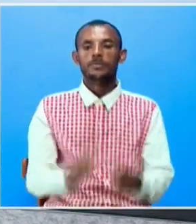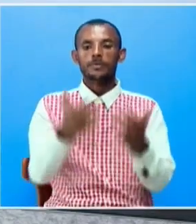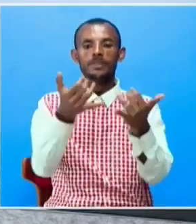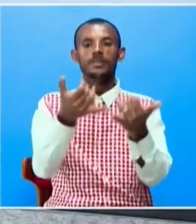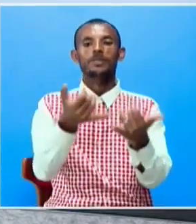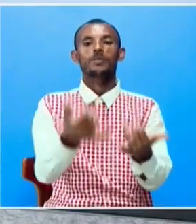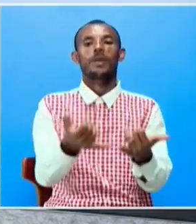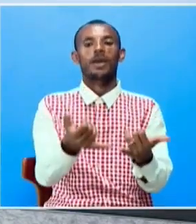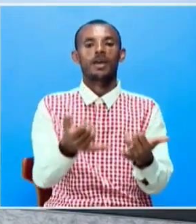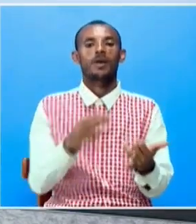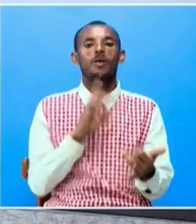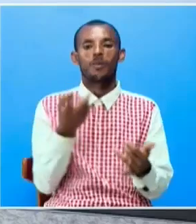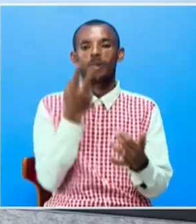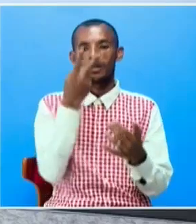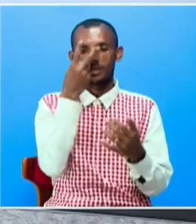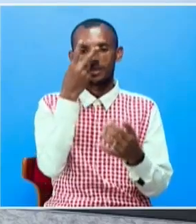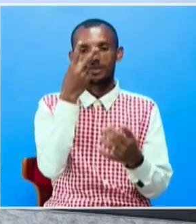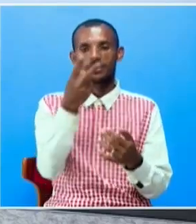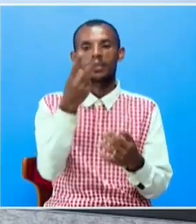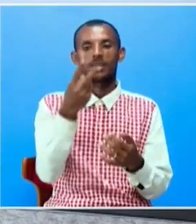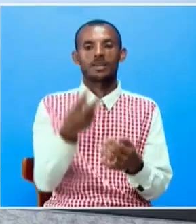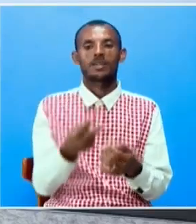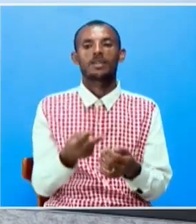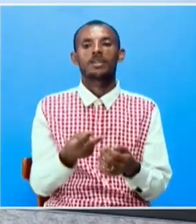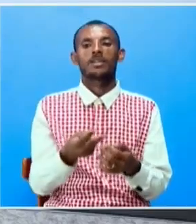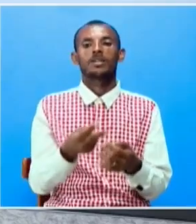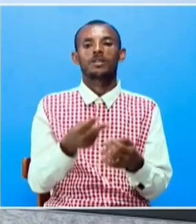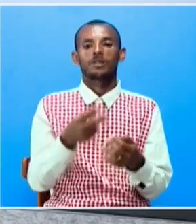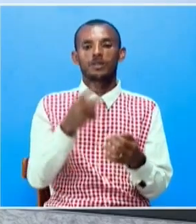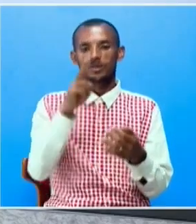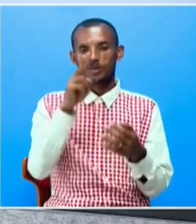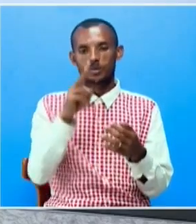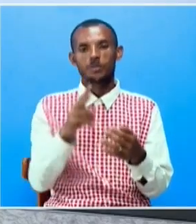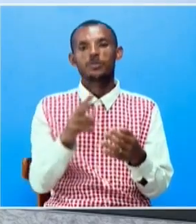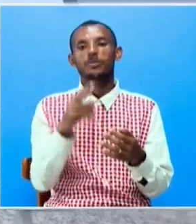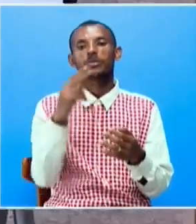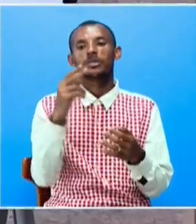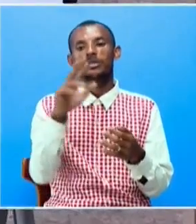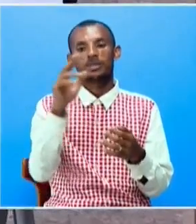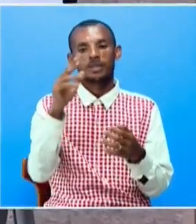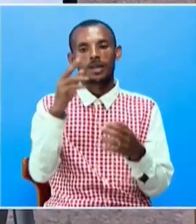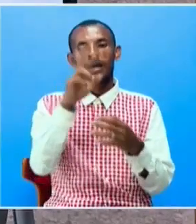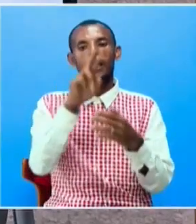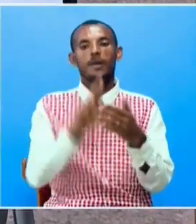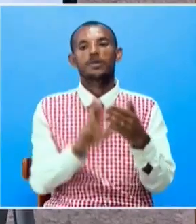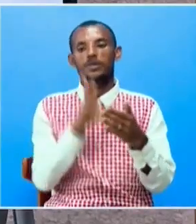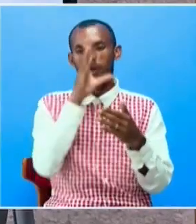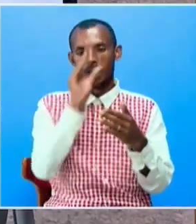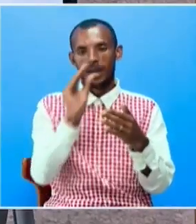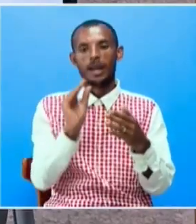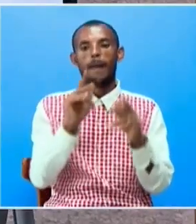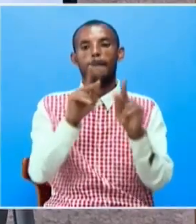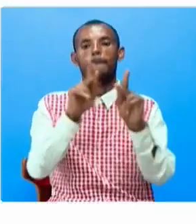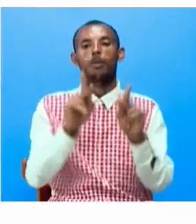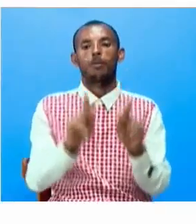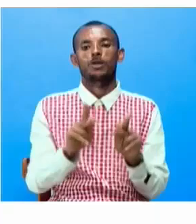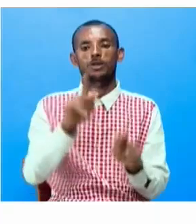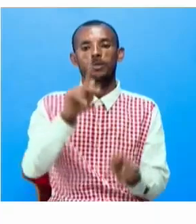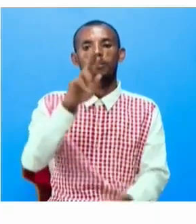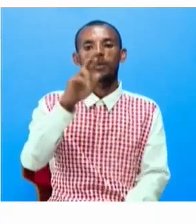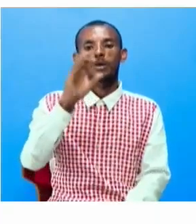Today, we will focus on two quantities, ratio and proportion. Ratio